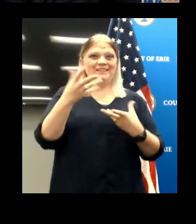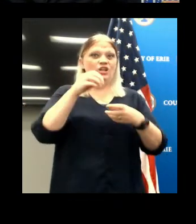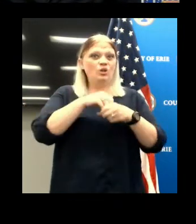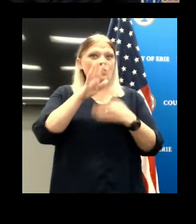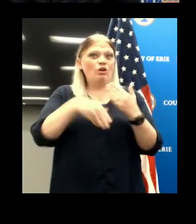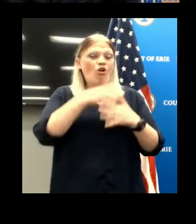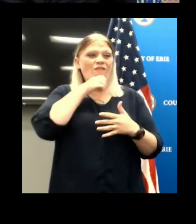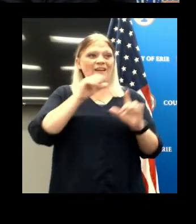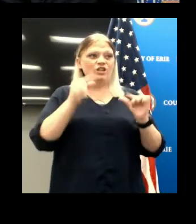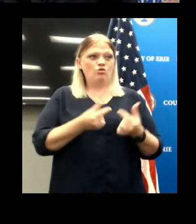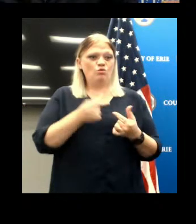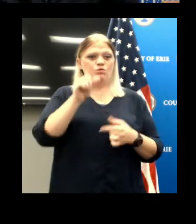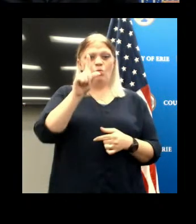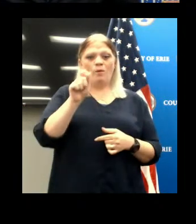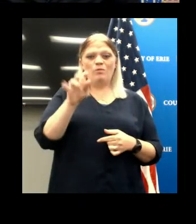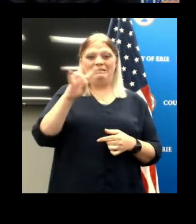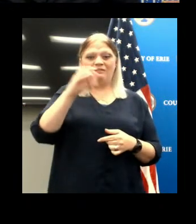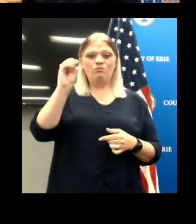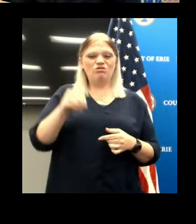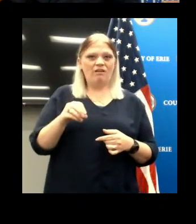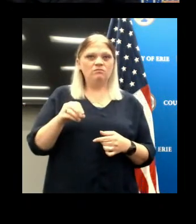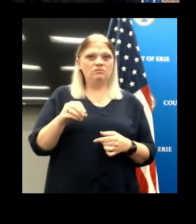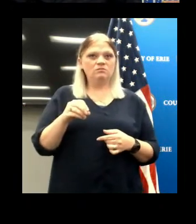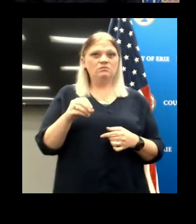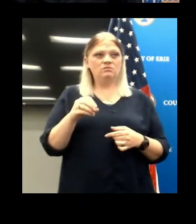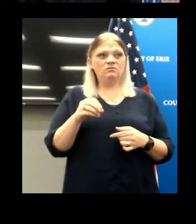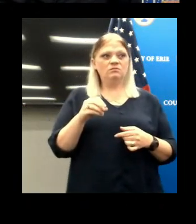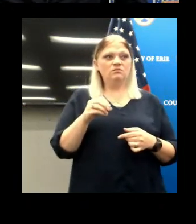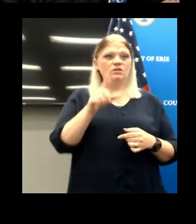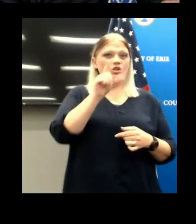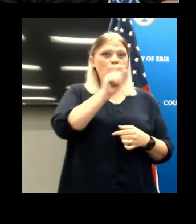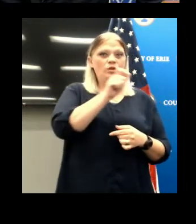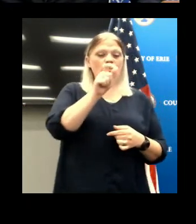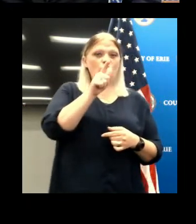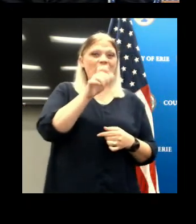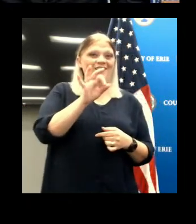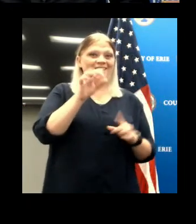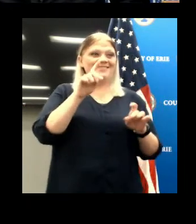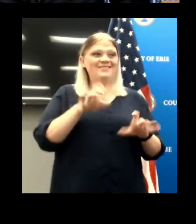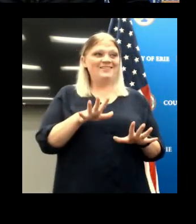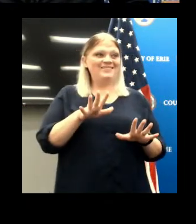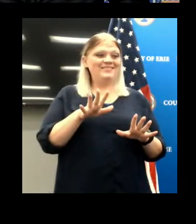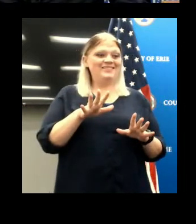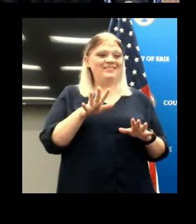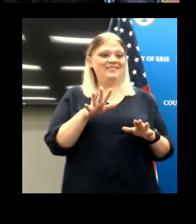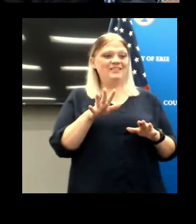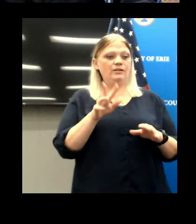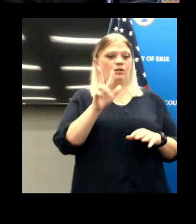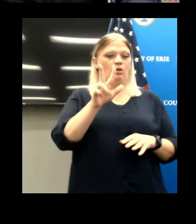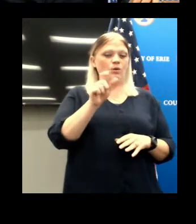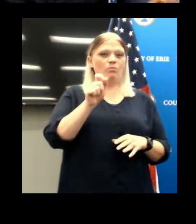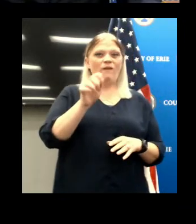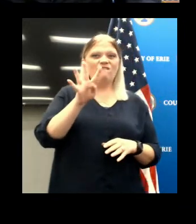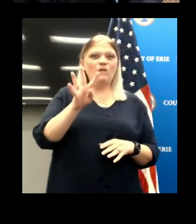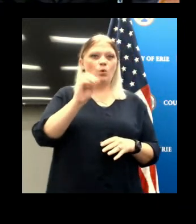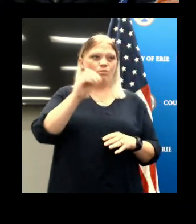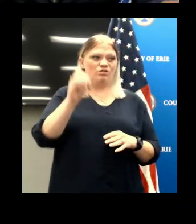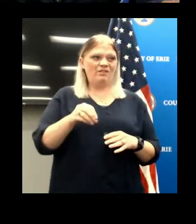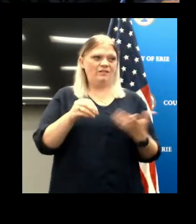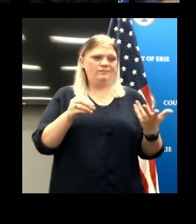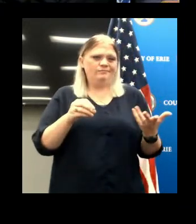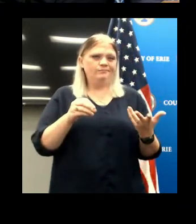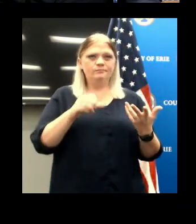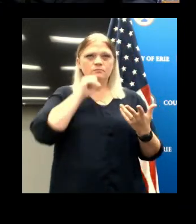all age groups, was 1.7%, and the 20 to 29-year-olds tested at 3.4%, so it doesn't